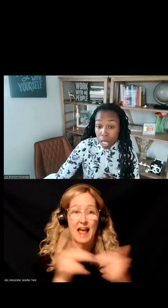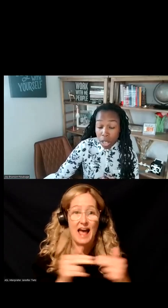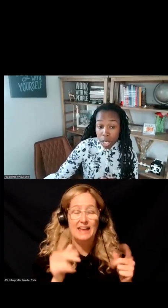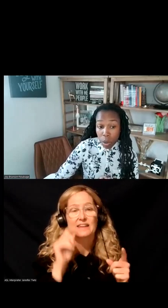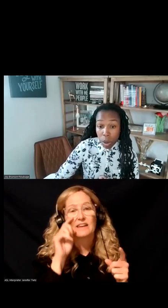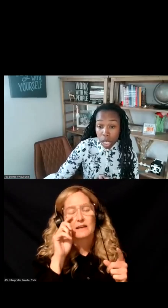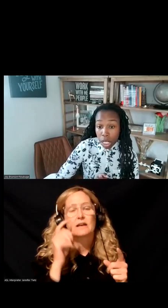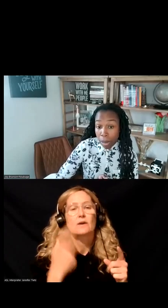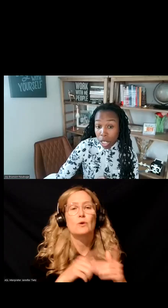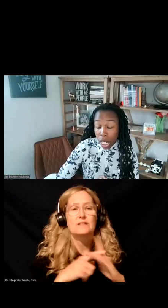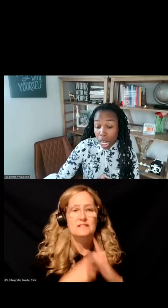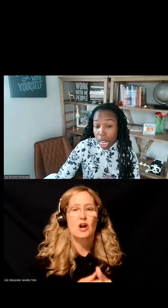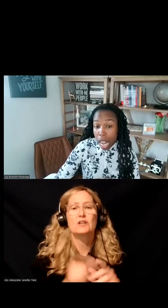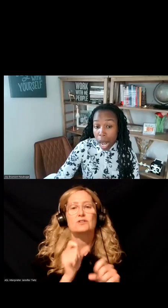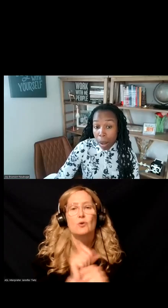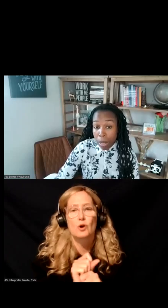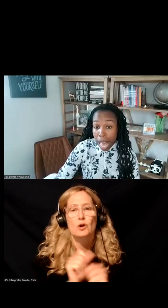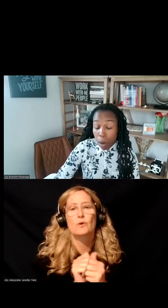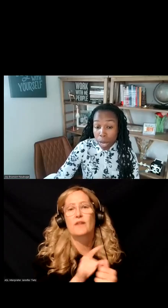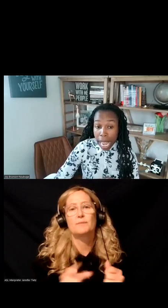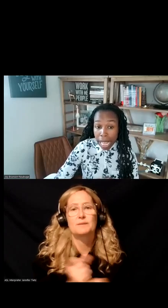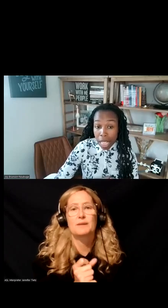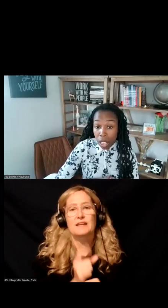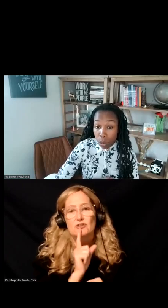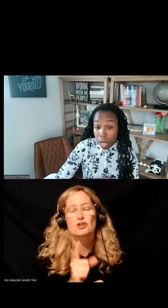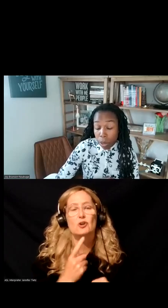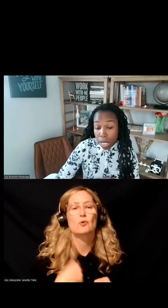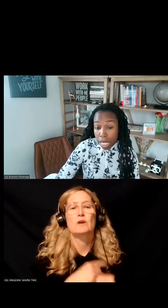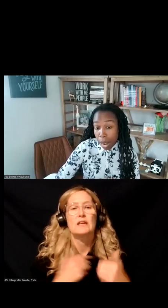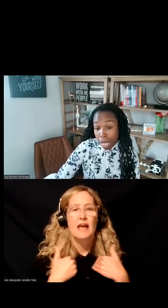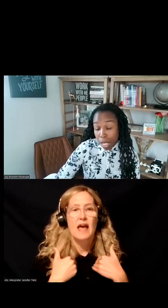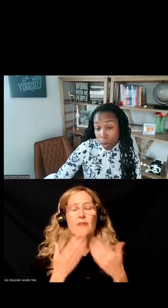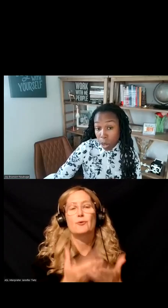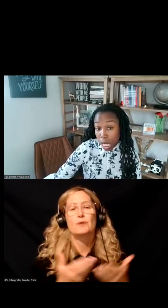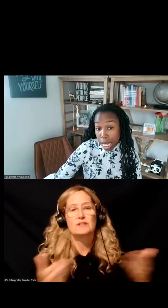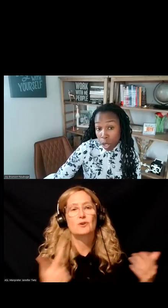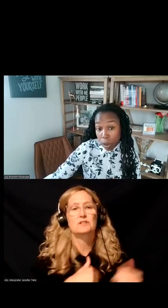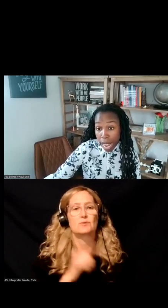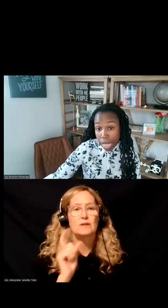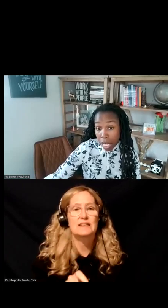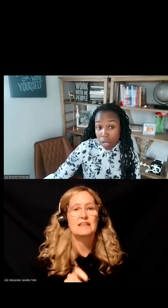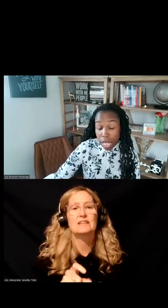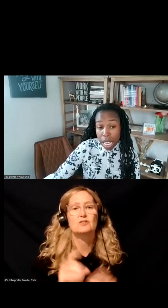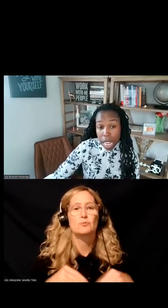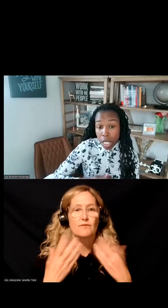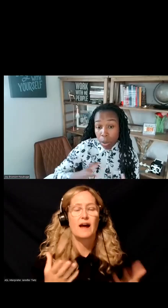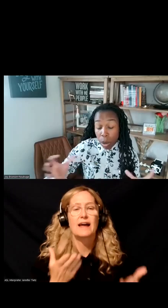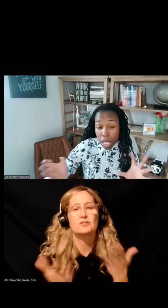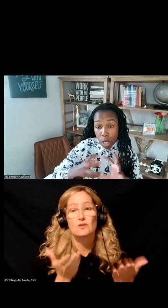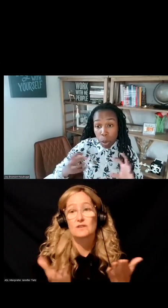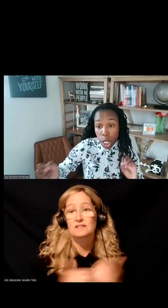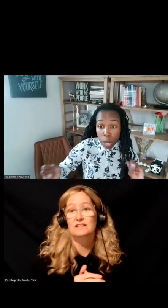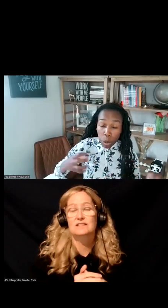as we started to work to make sure that we had the resources that we needed to provide this service. And